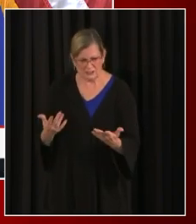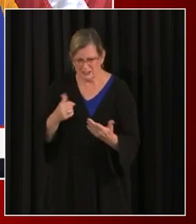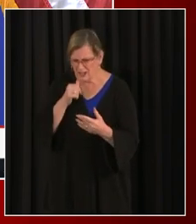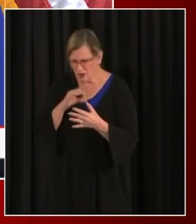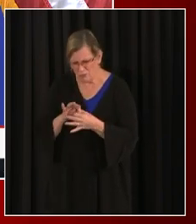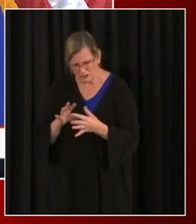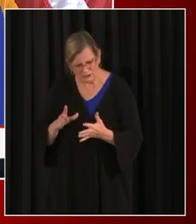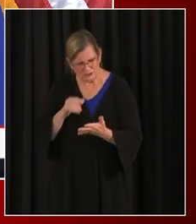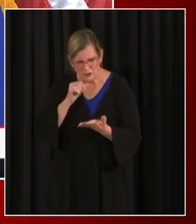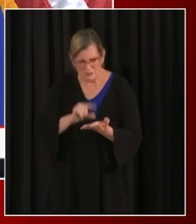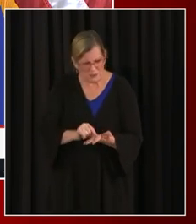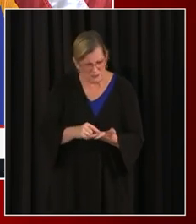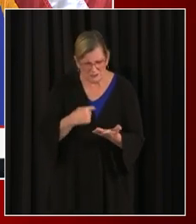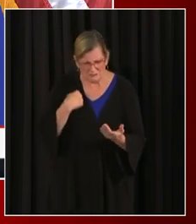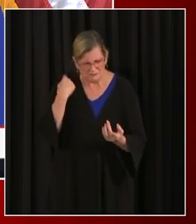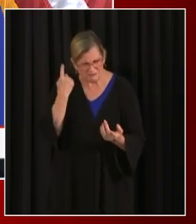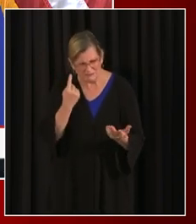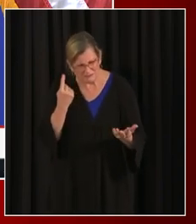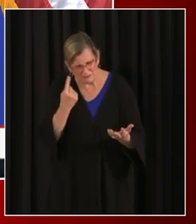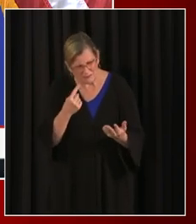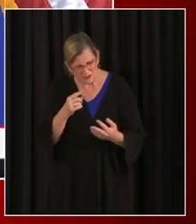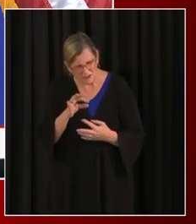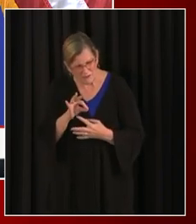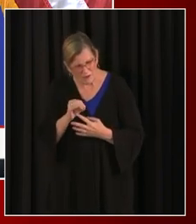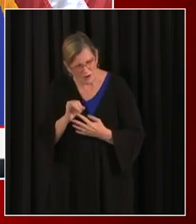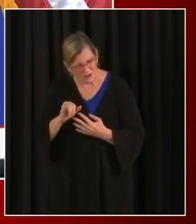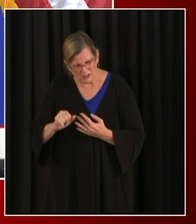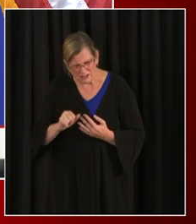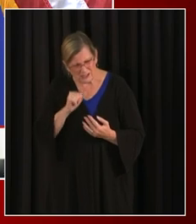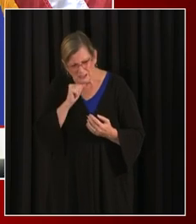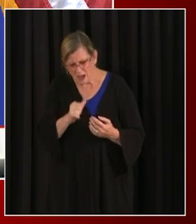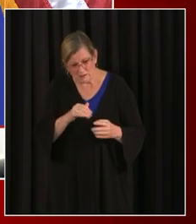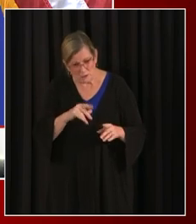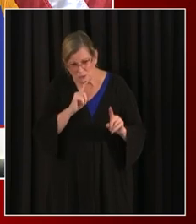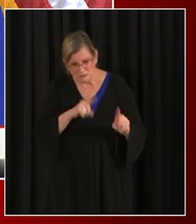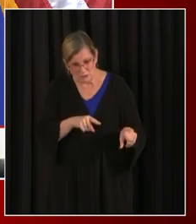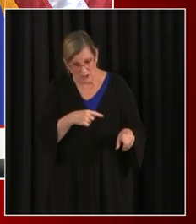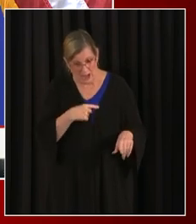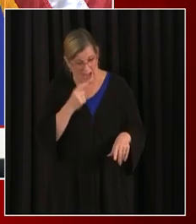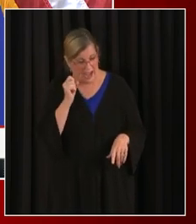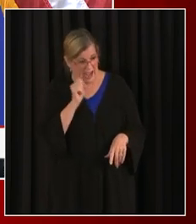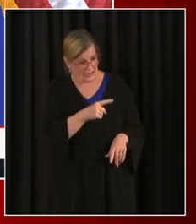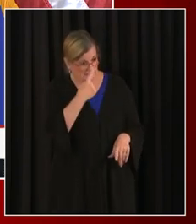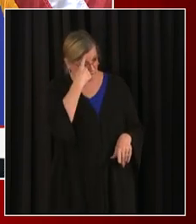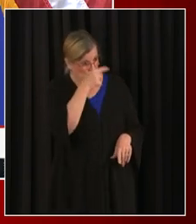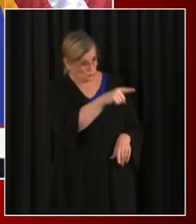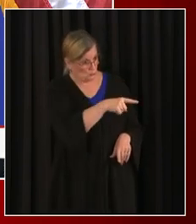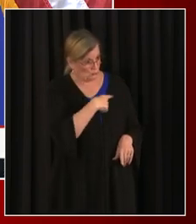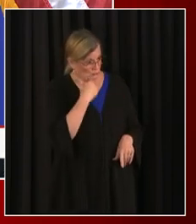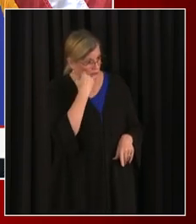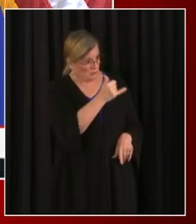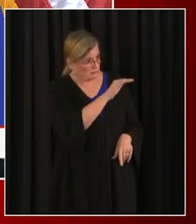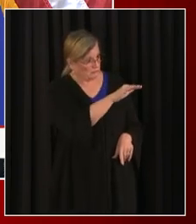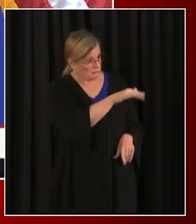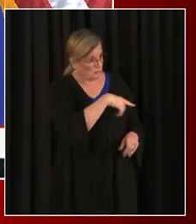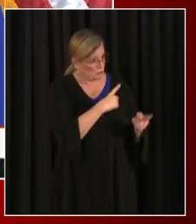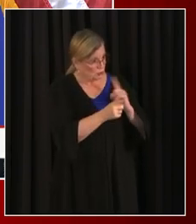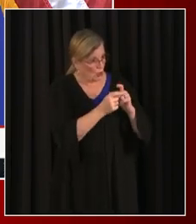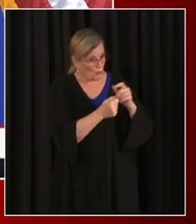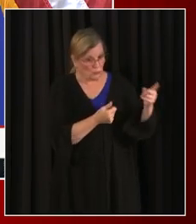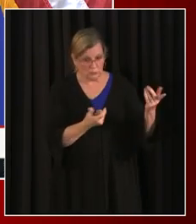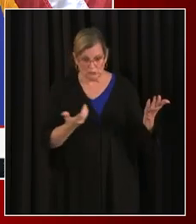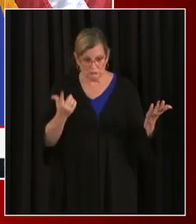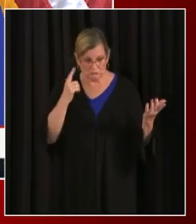your FOIA office hasn't even replied. And so I'm just wondering if I ask you, in the interest of transparency and to the question of how